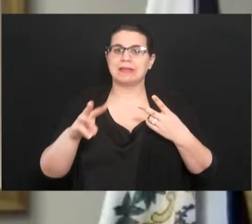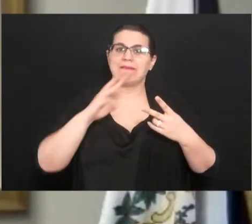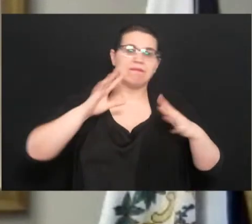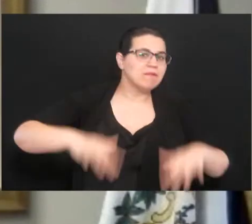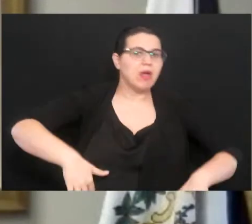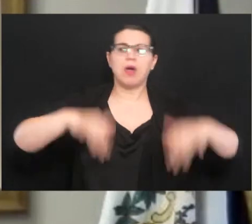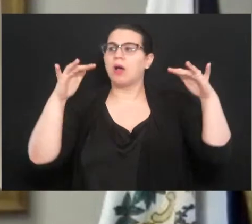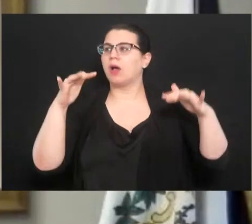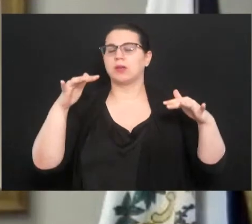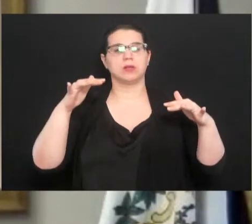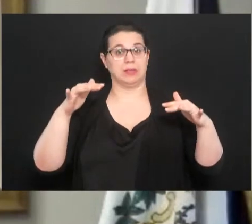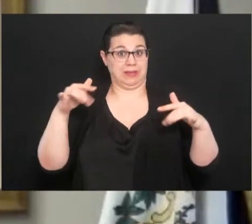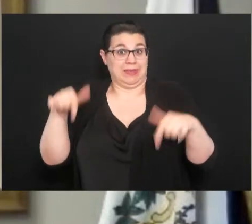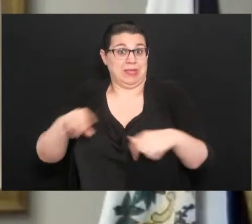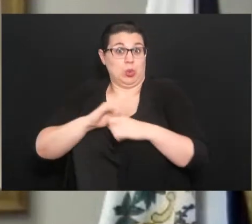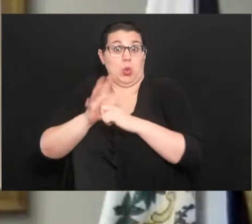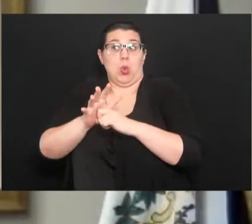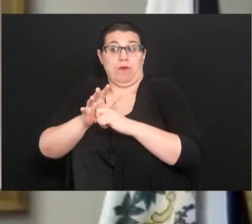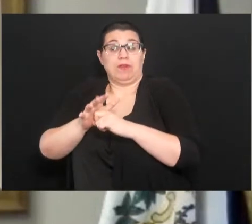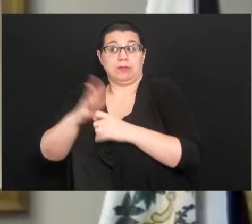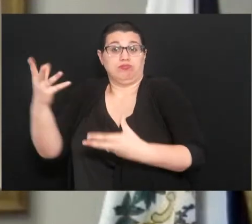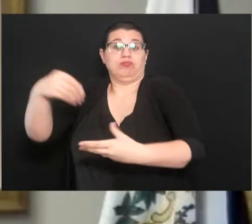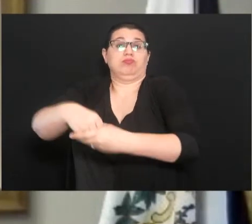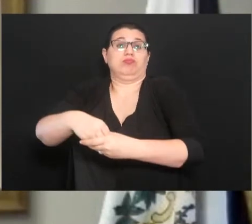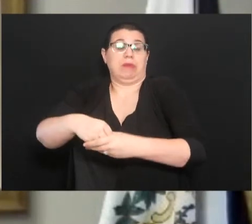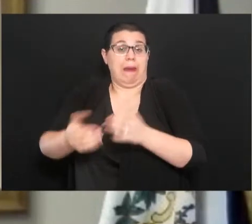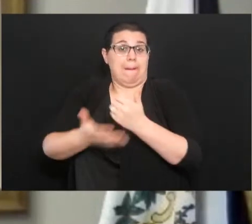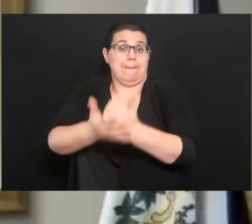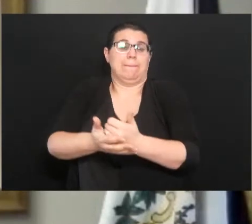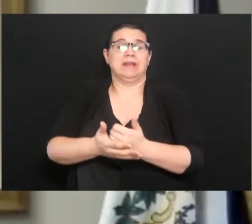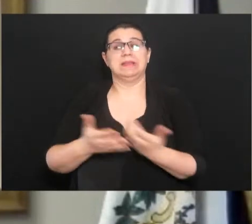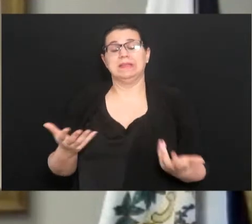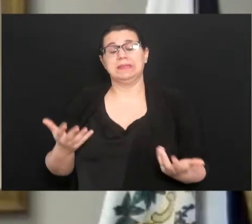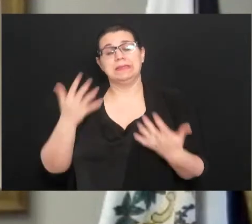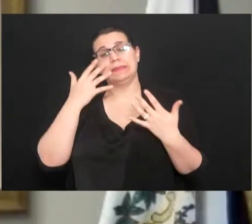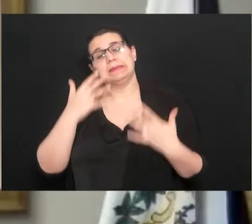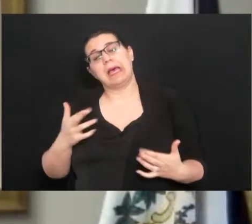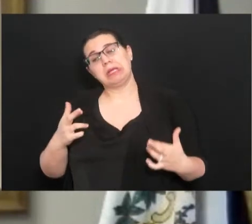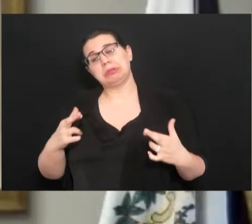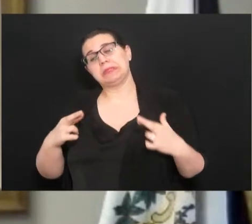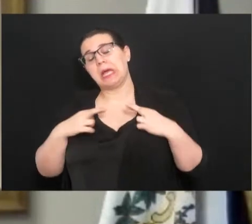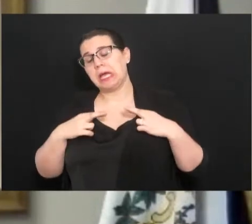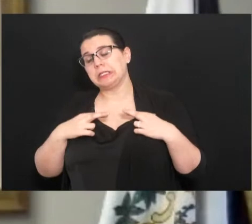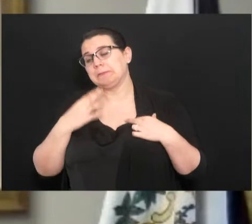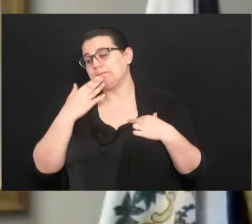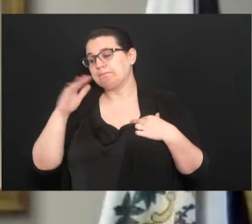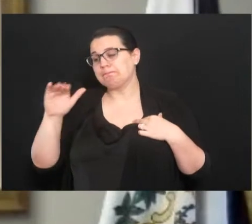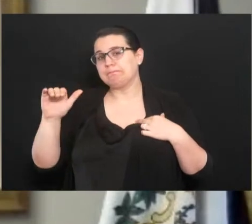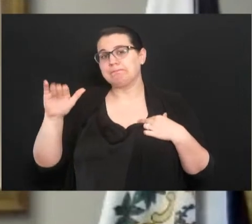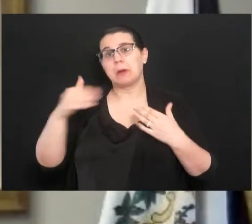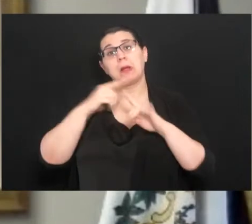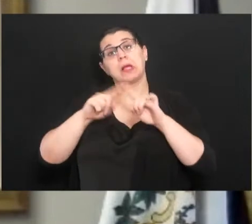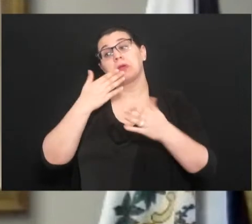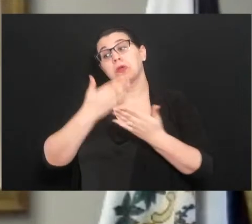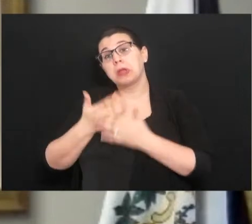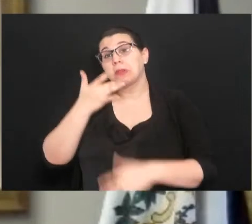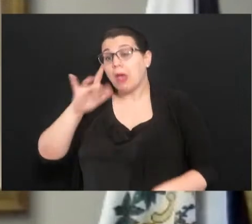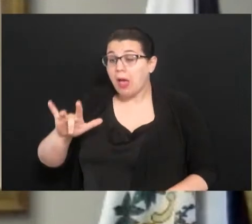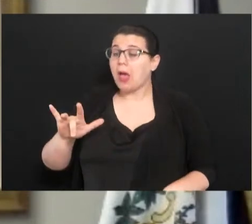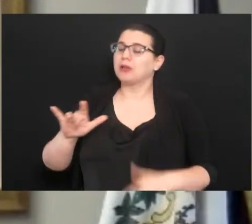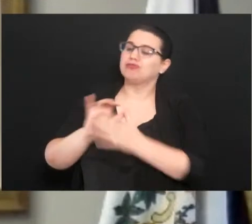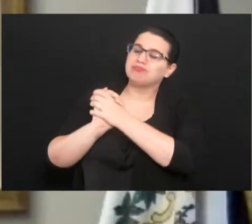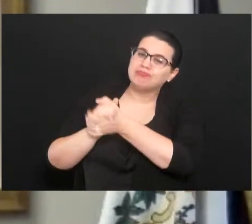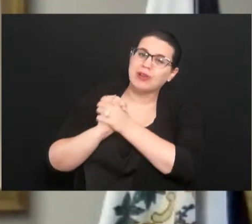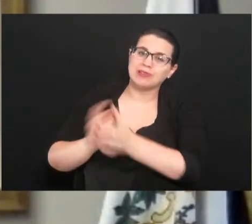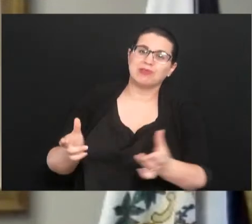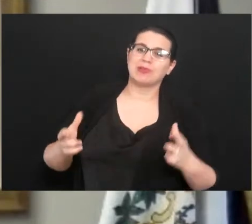the COVID-19 response. So sad to see Walt go, but I wish him well and congratulations on retirement